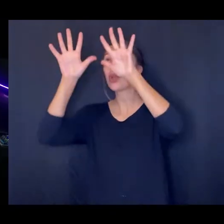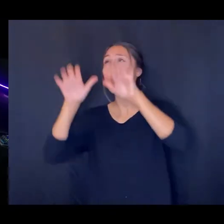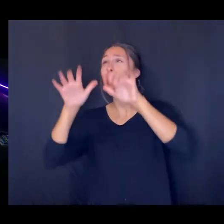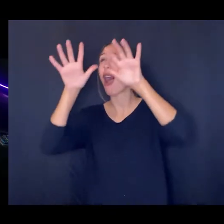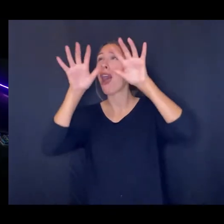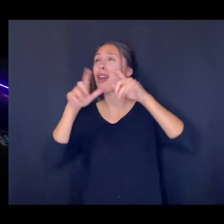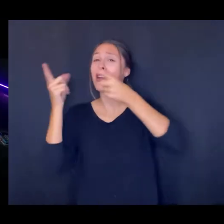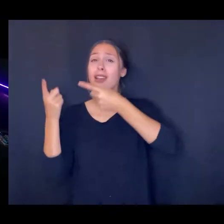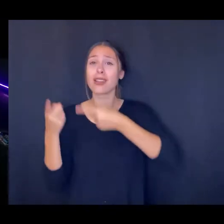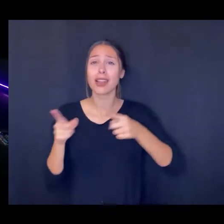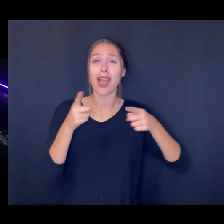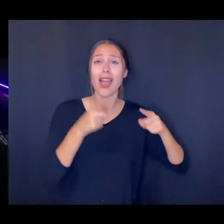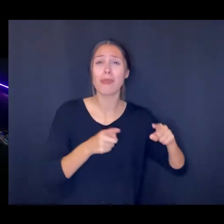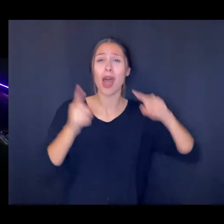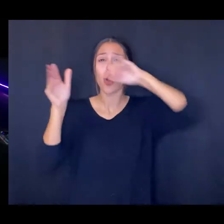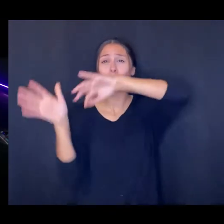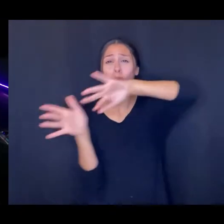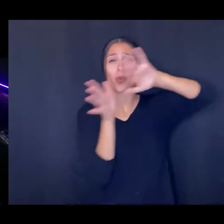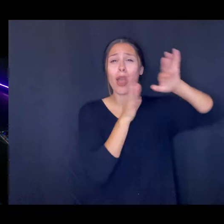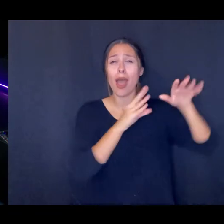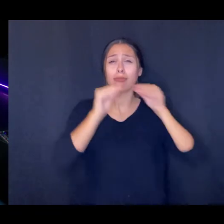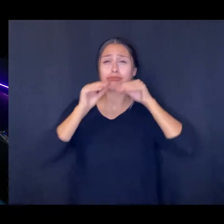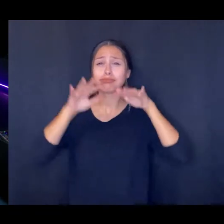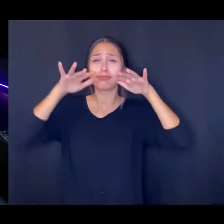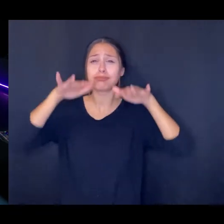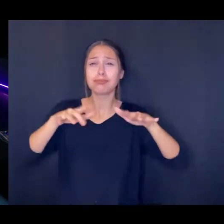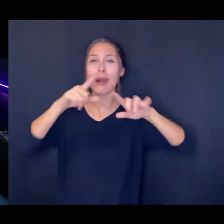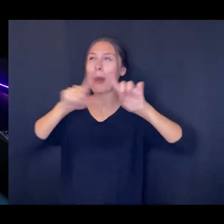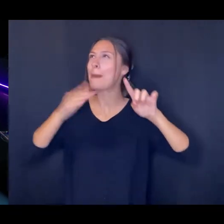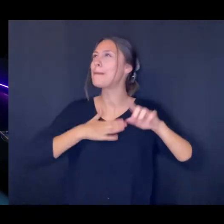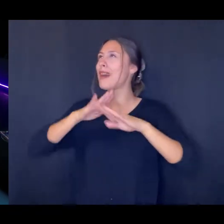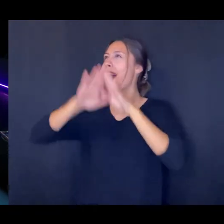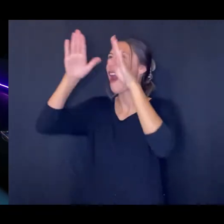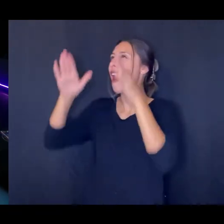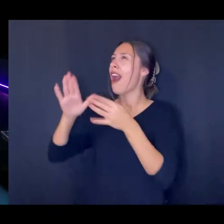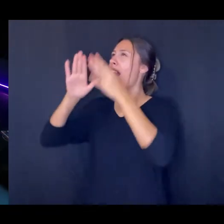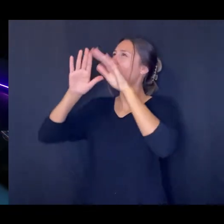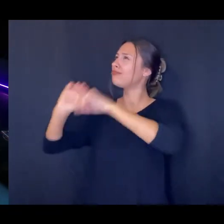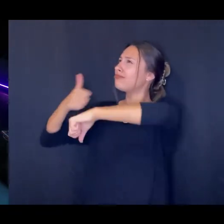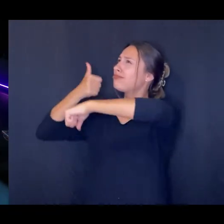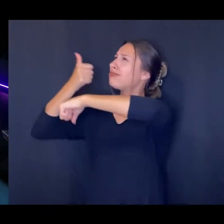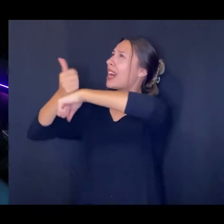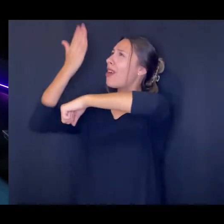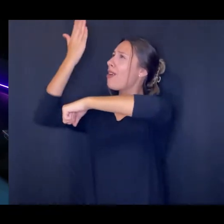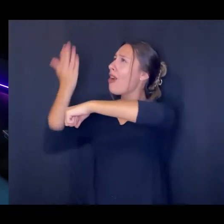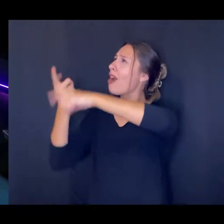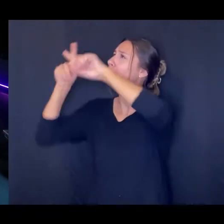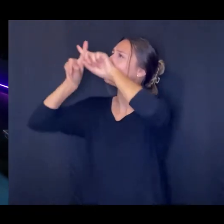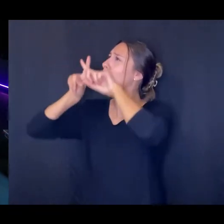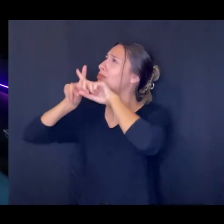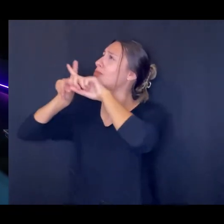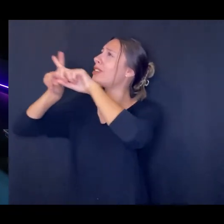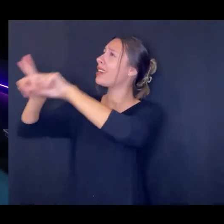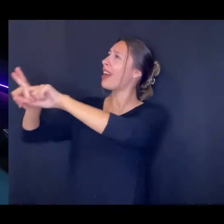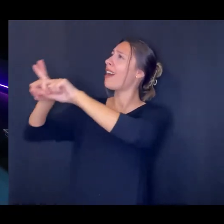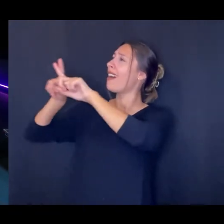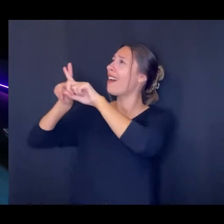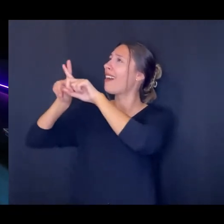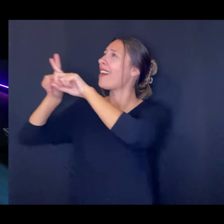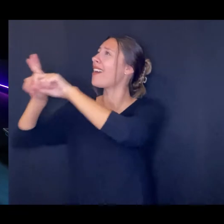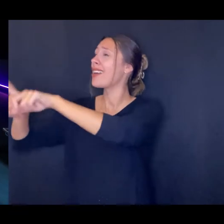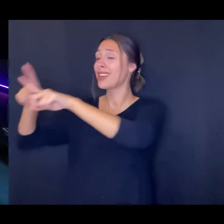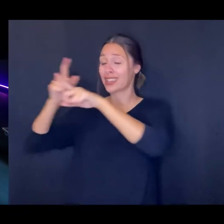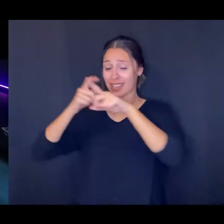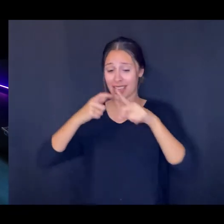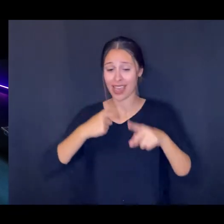Rain came and wind blew, but my house was built on you.